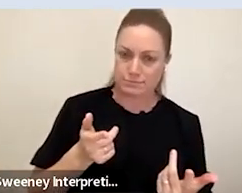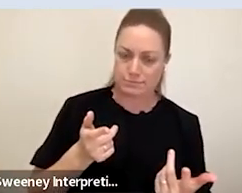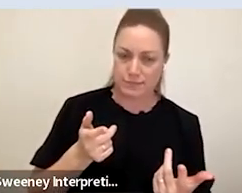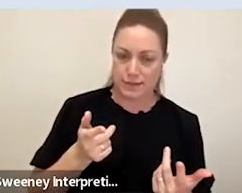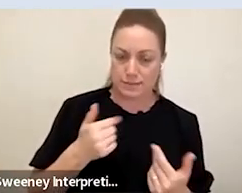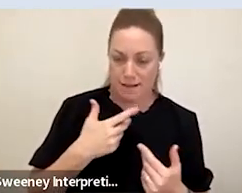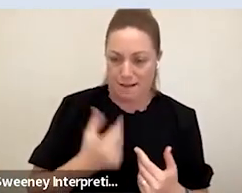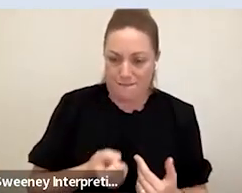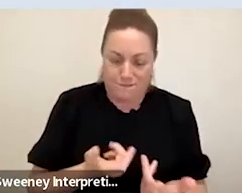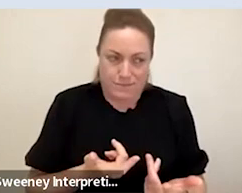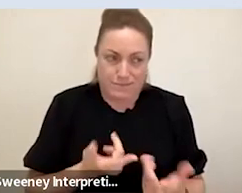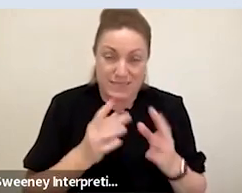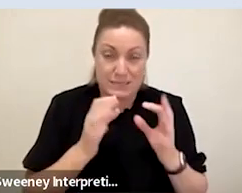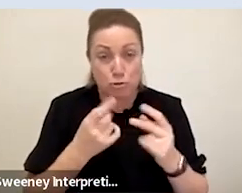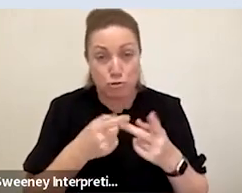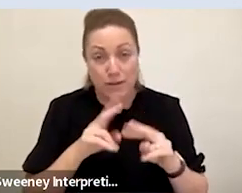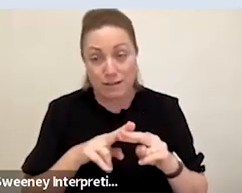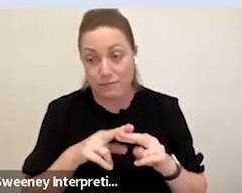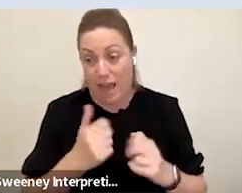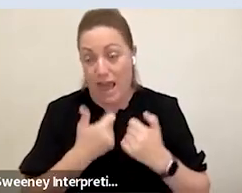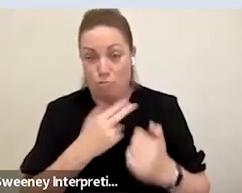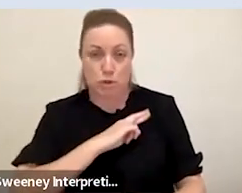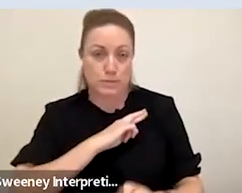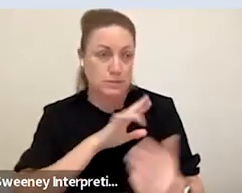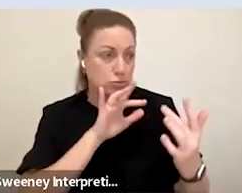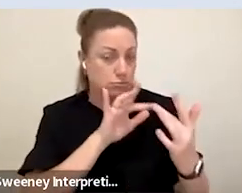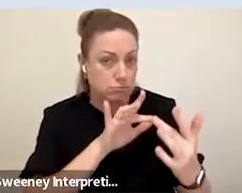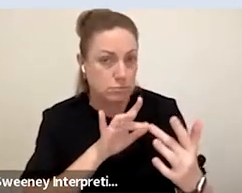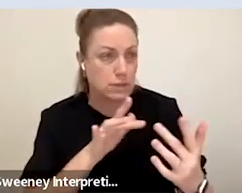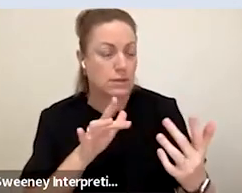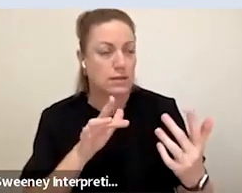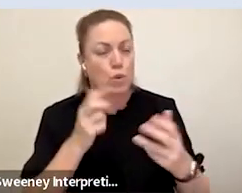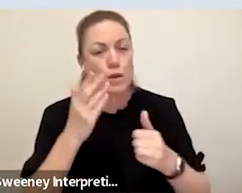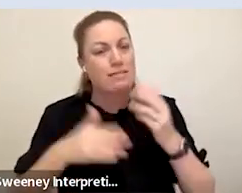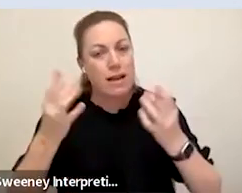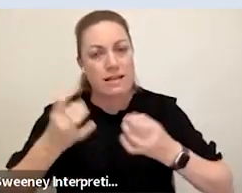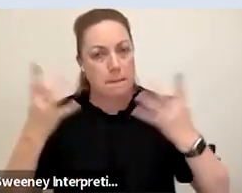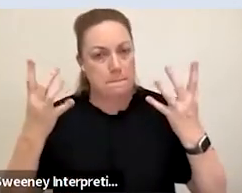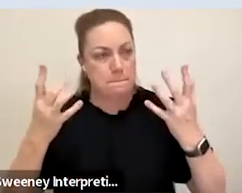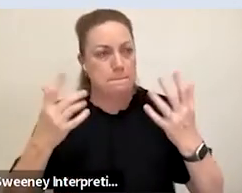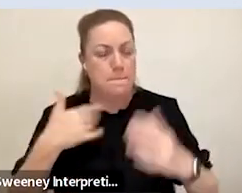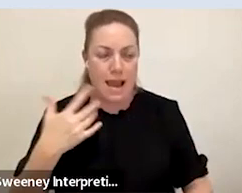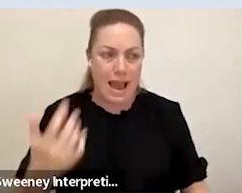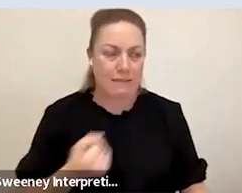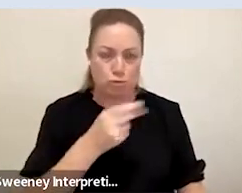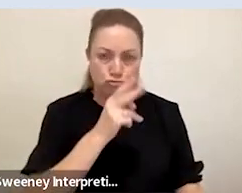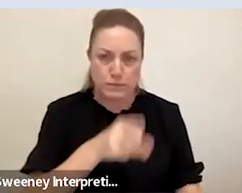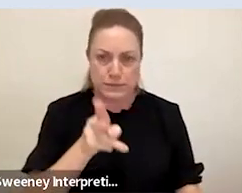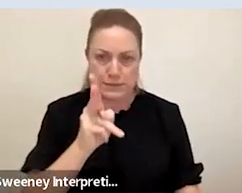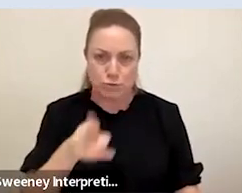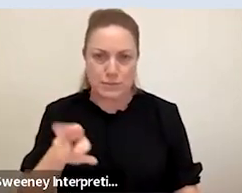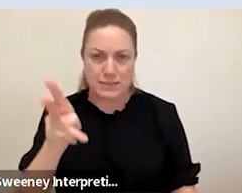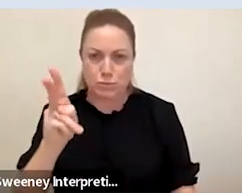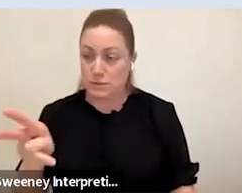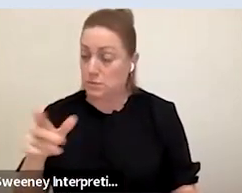roles where we reach out to many, to just never give up reinforcing that we have to have